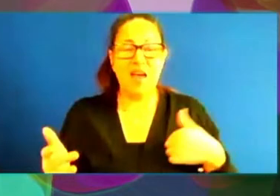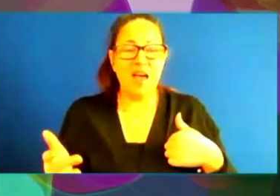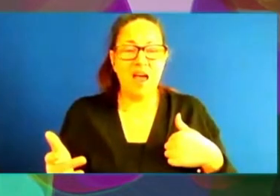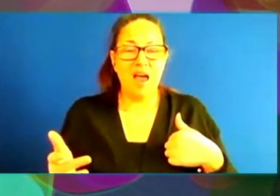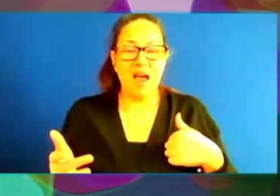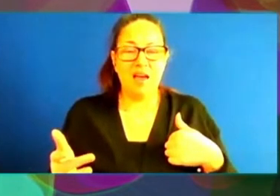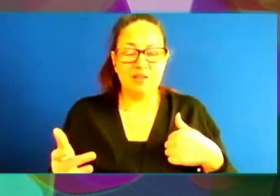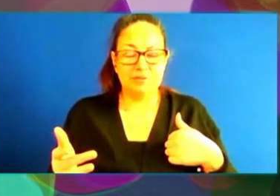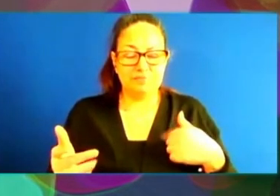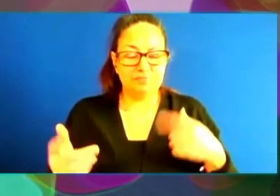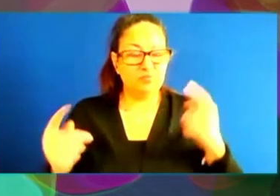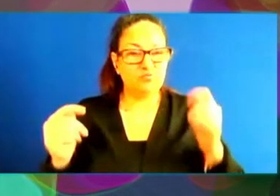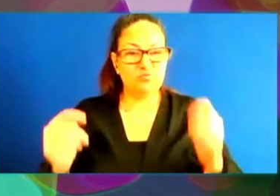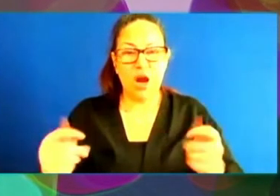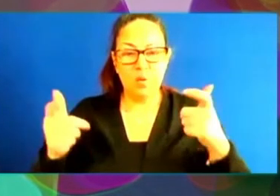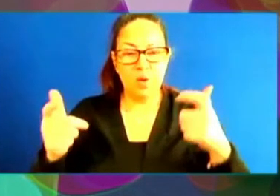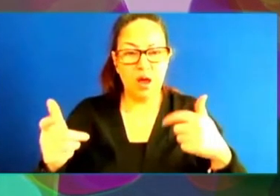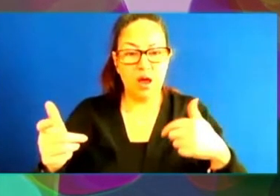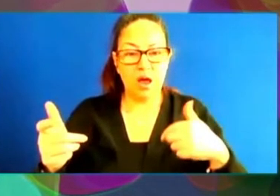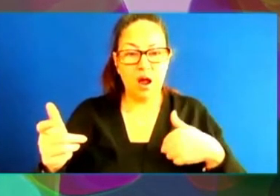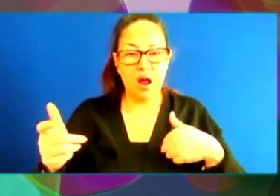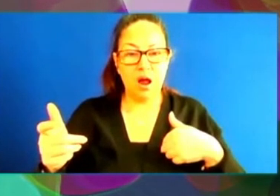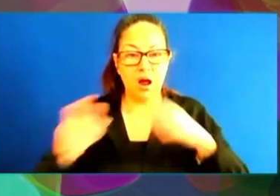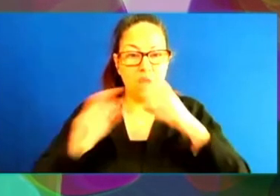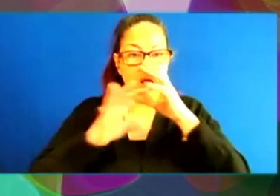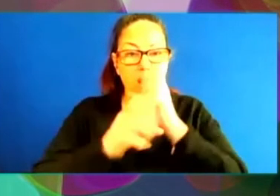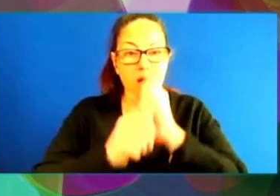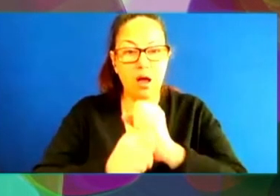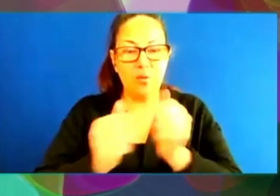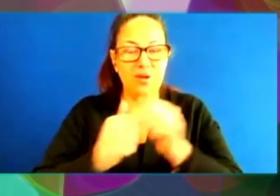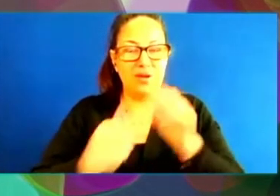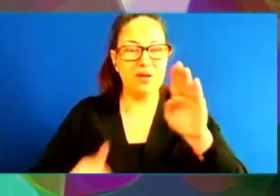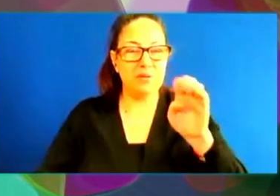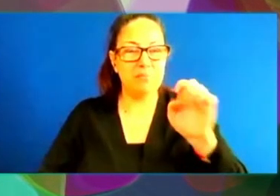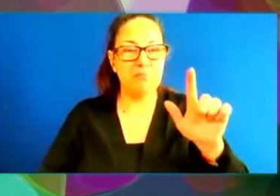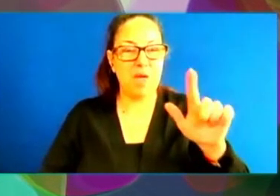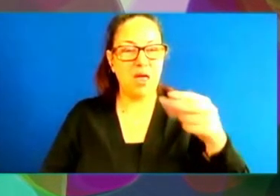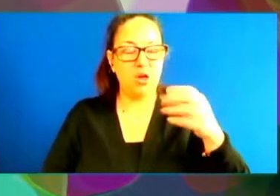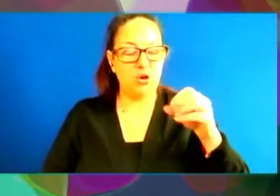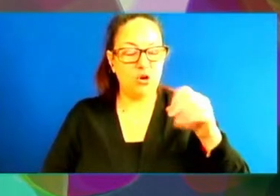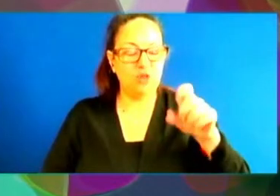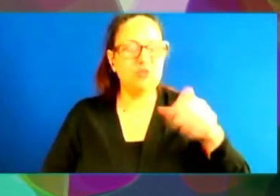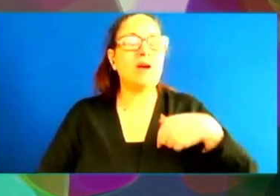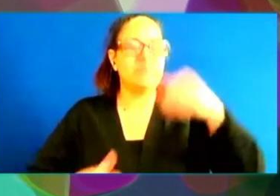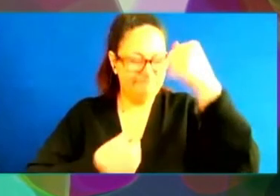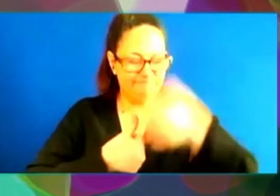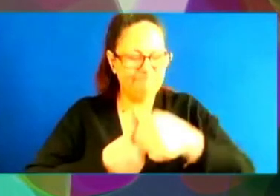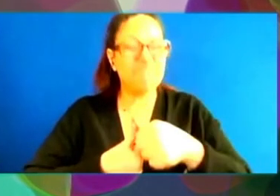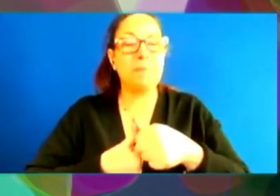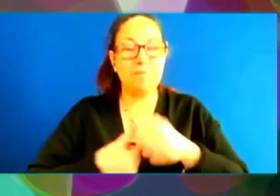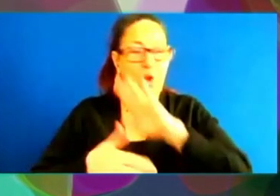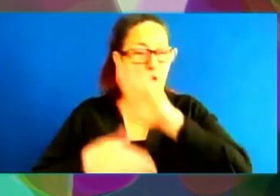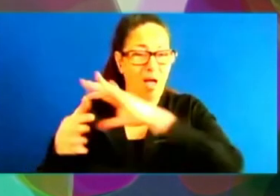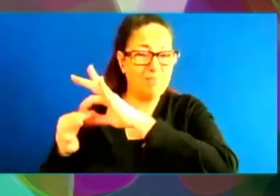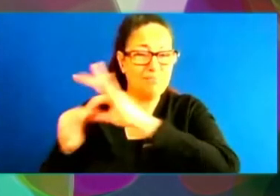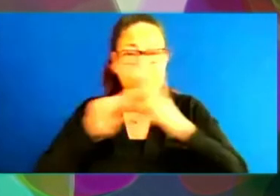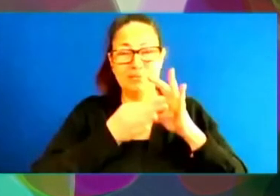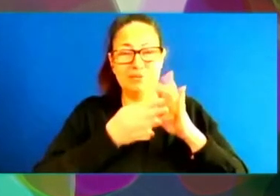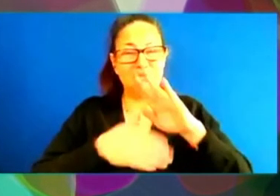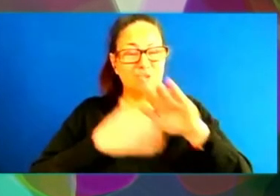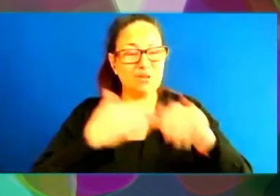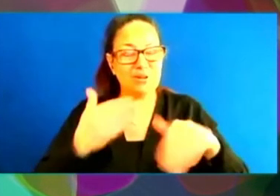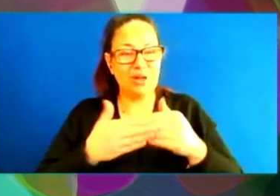My brain immediately latched onto your invoking of bell hooks, John, because all of you mentioned